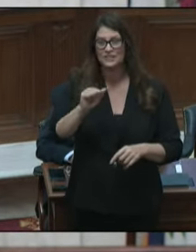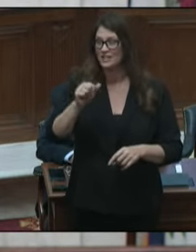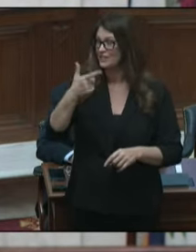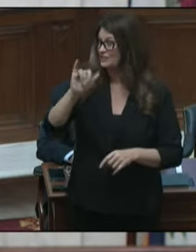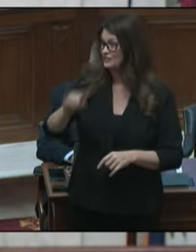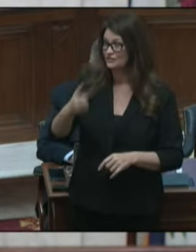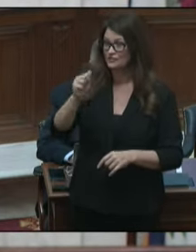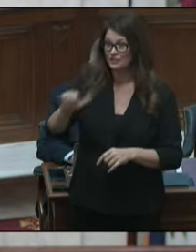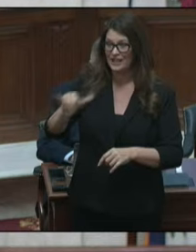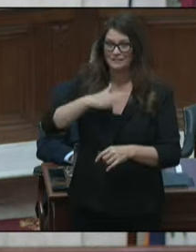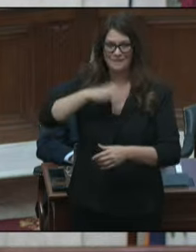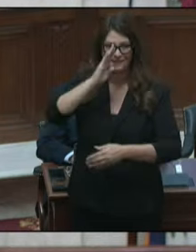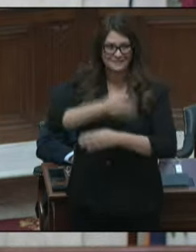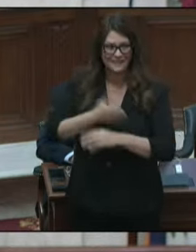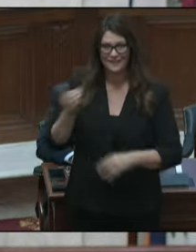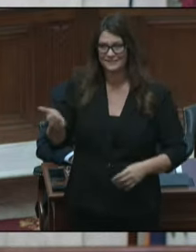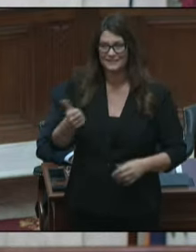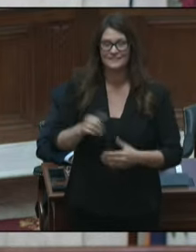here.